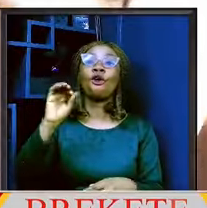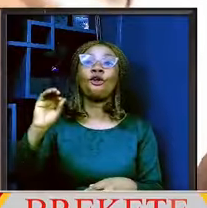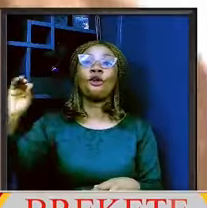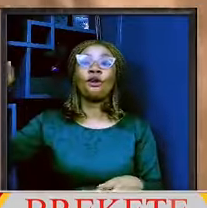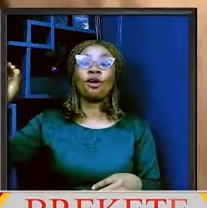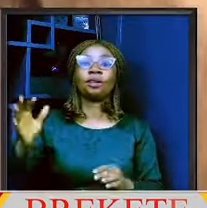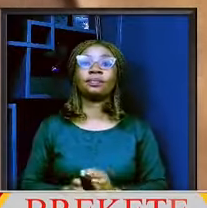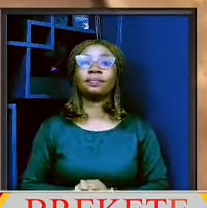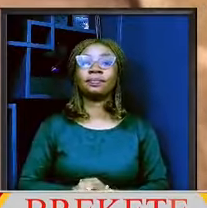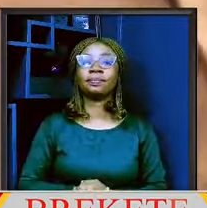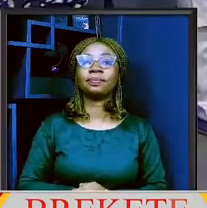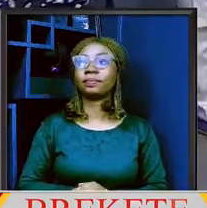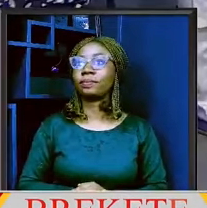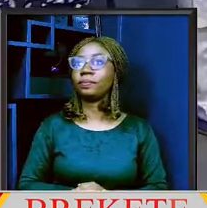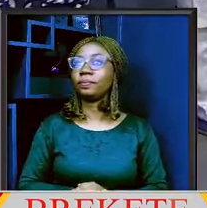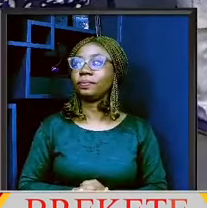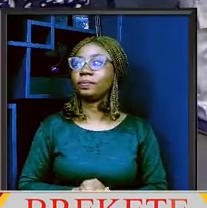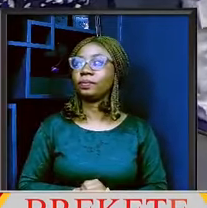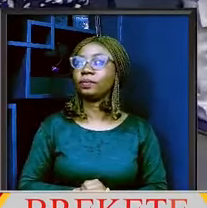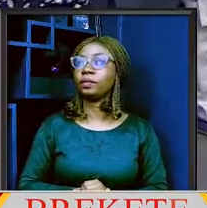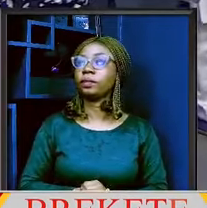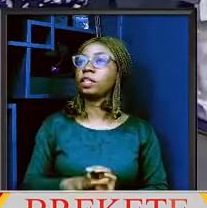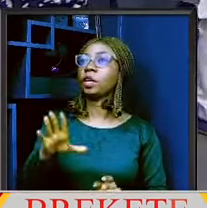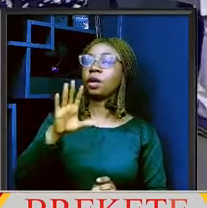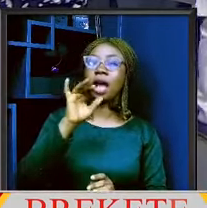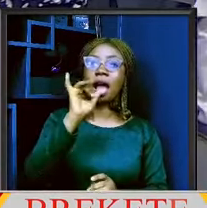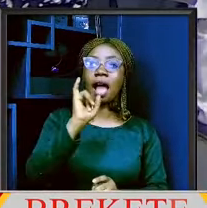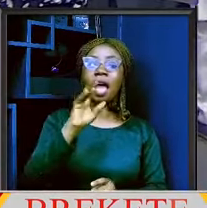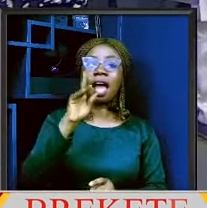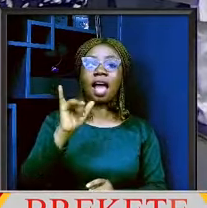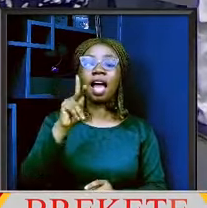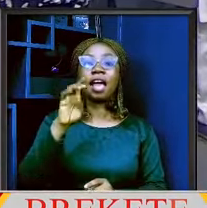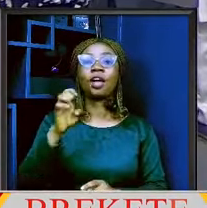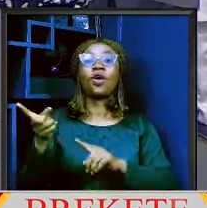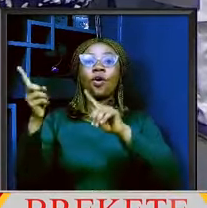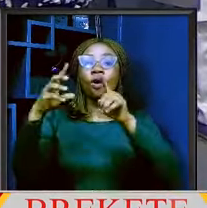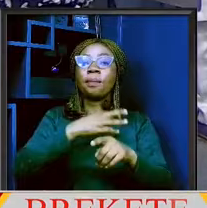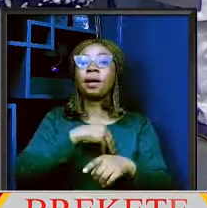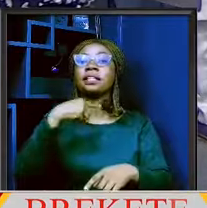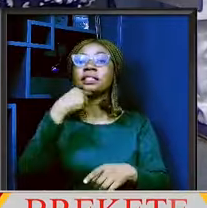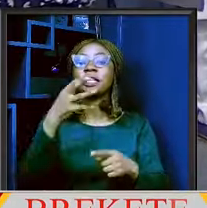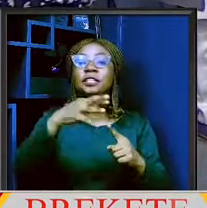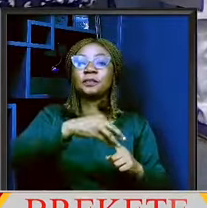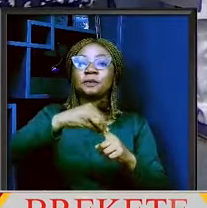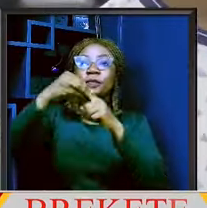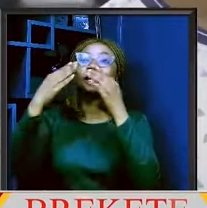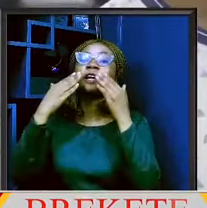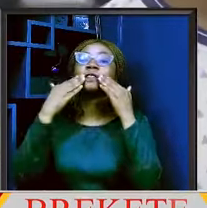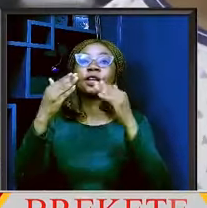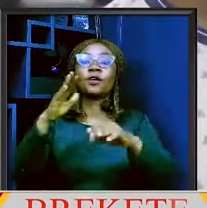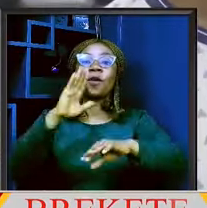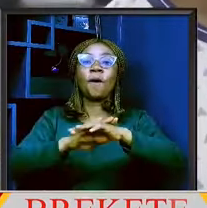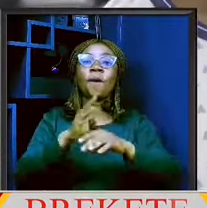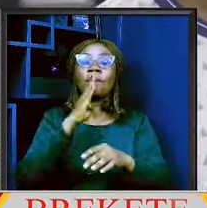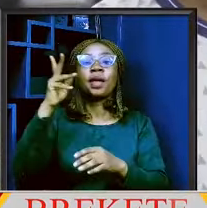Consultant Ike, come and say a special thank you on behalf of Brekete Family Worldwide.